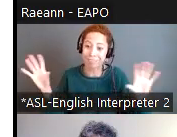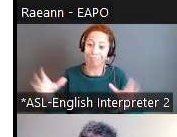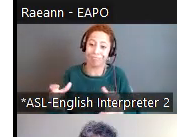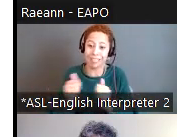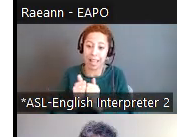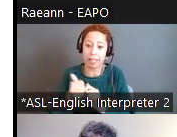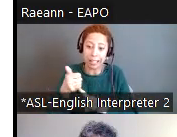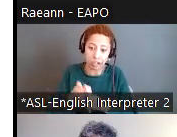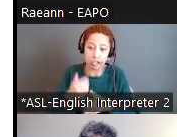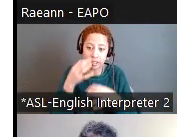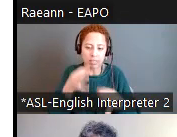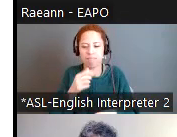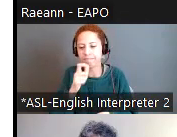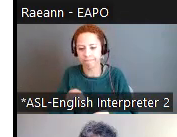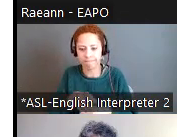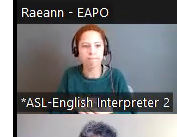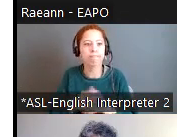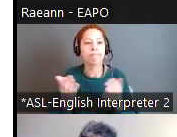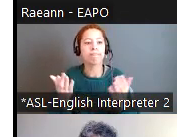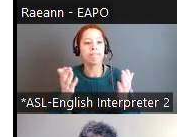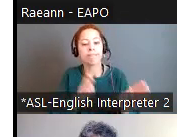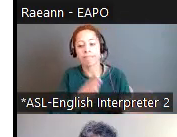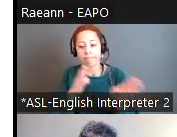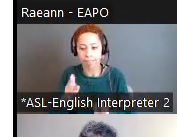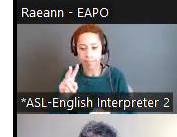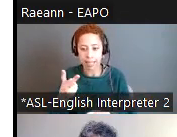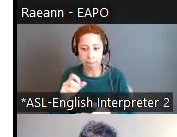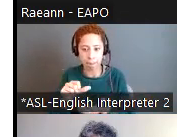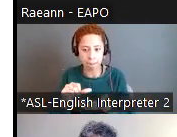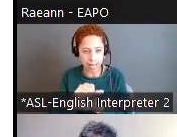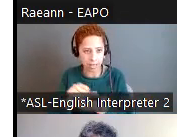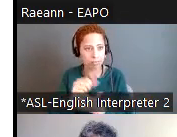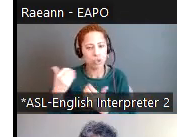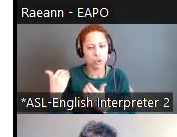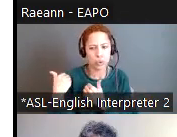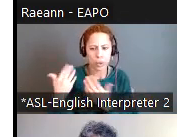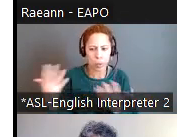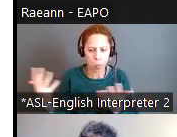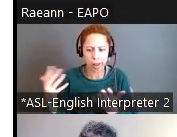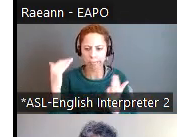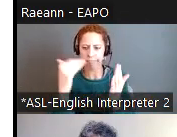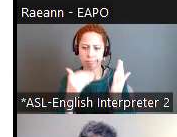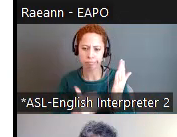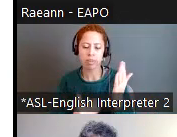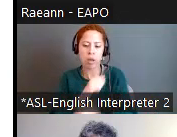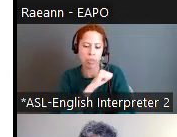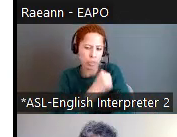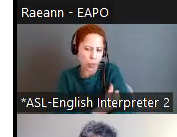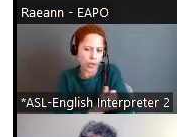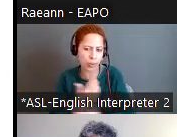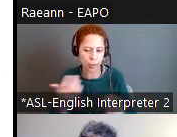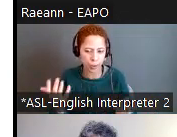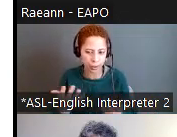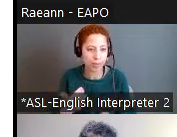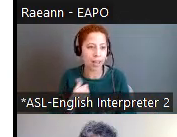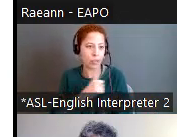The second page is generally just going to outline the duties and the authority that your attorney has. So they have authority under the